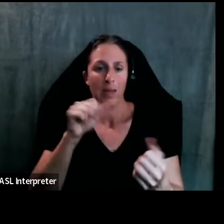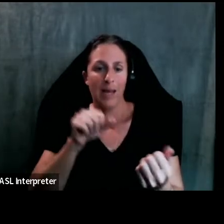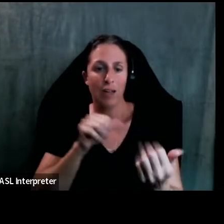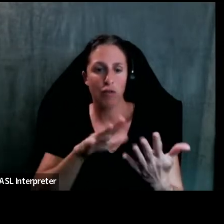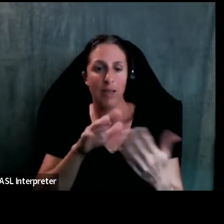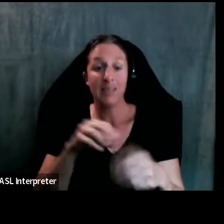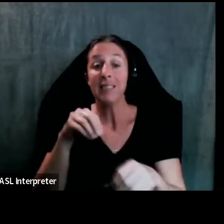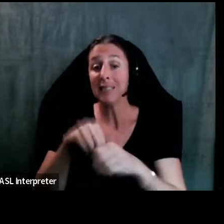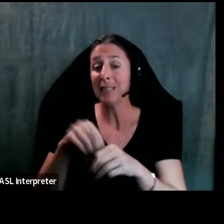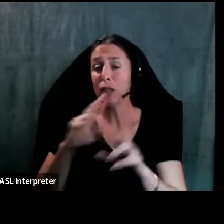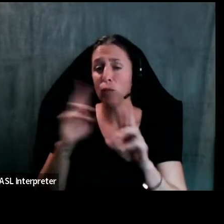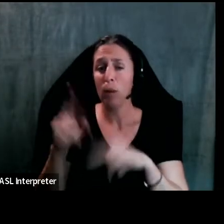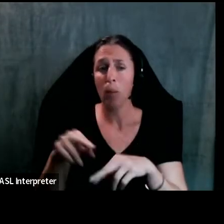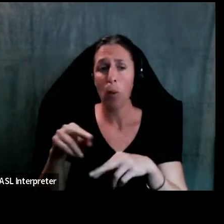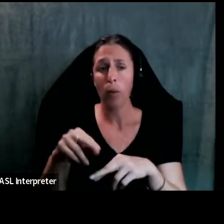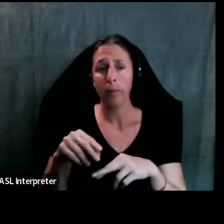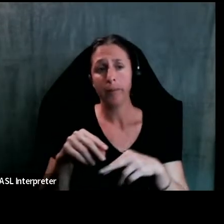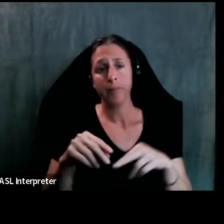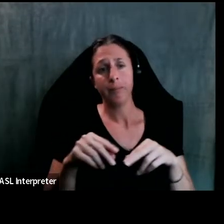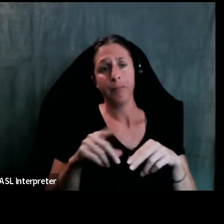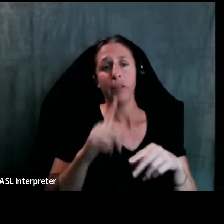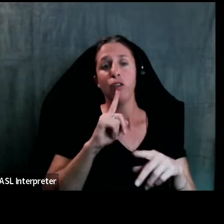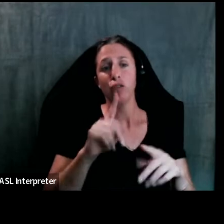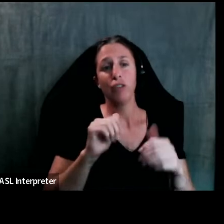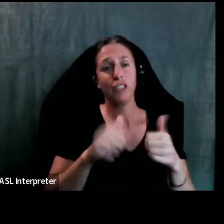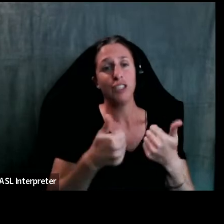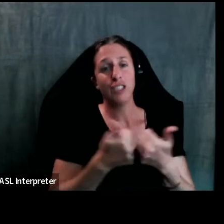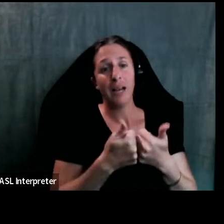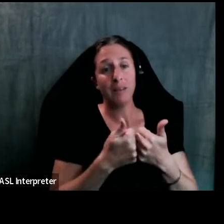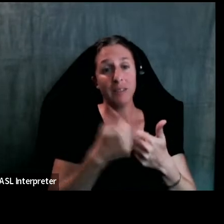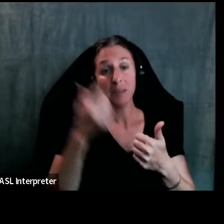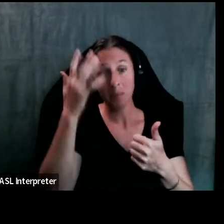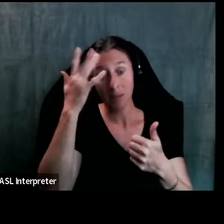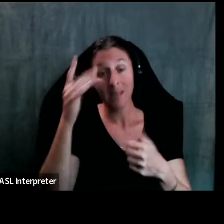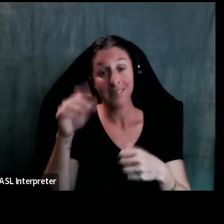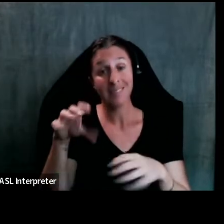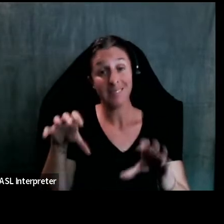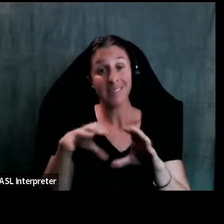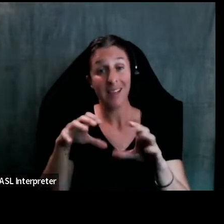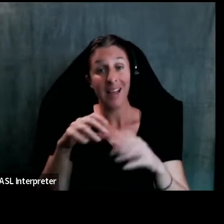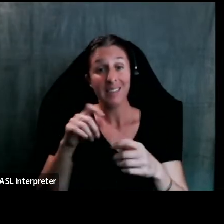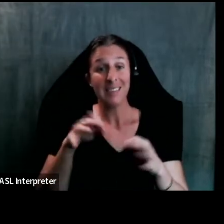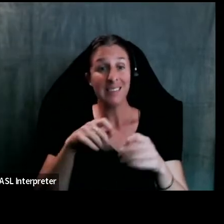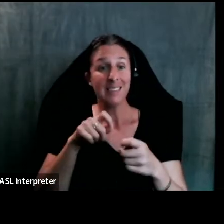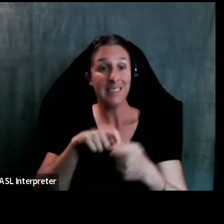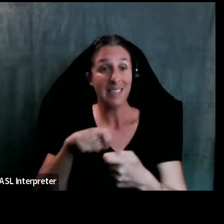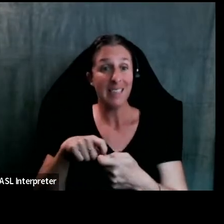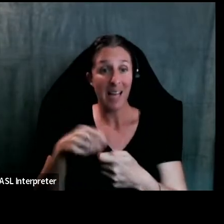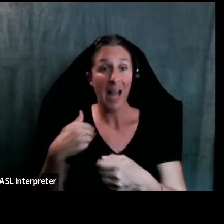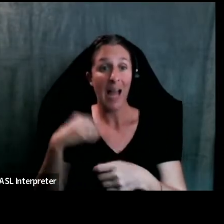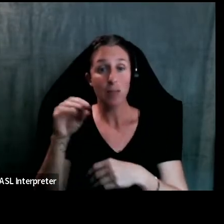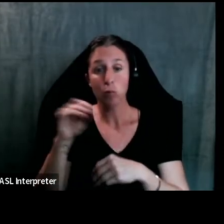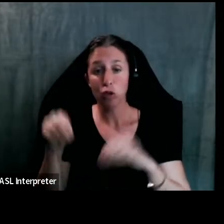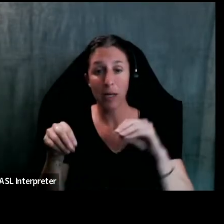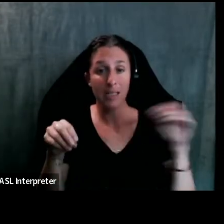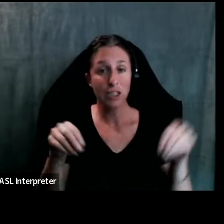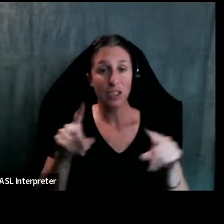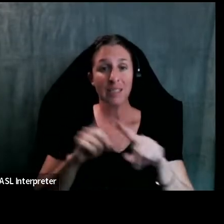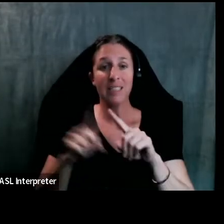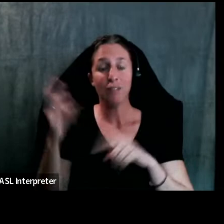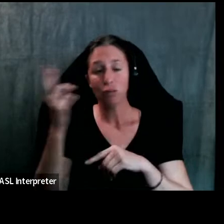in the report, and it was a real challenge because it does get detailed, and it has percentages of the different reasons: